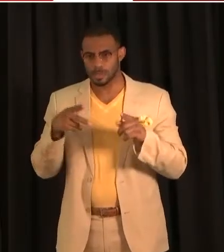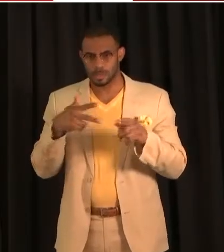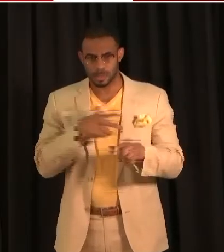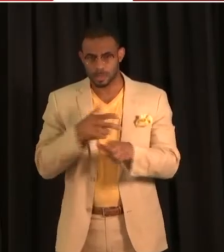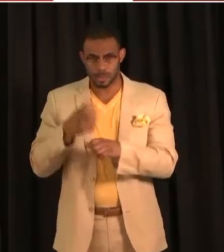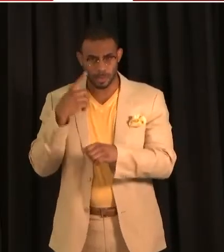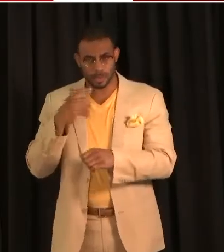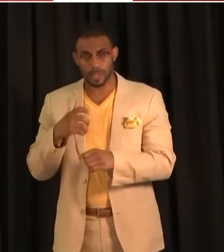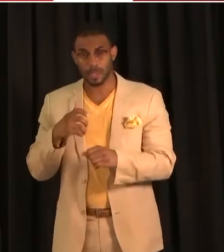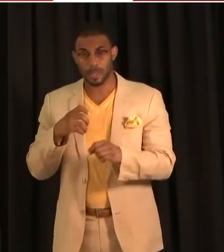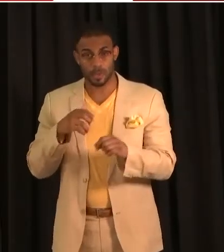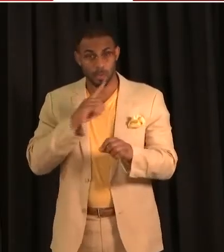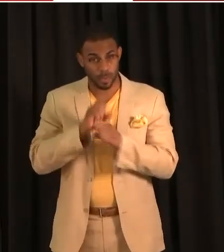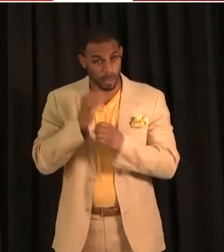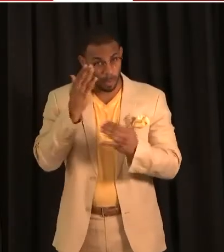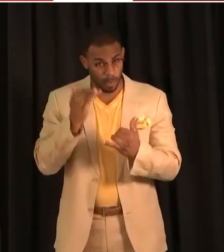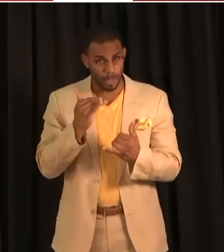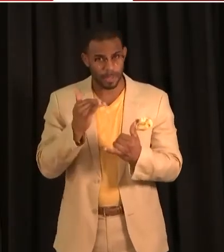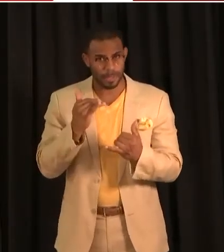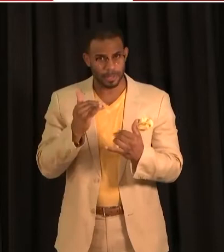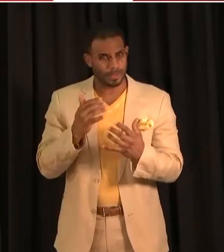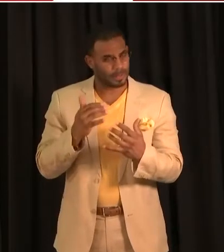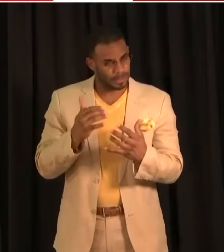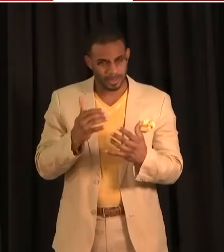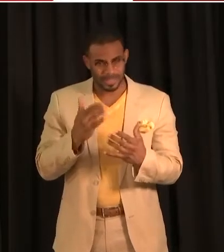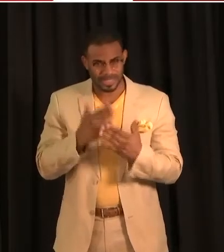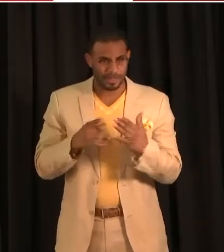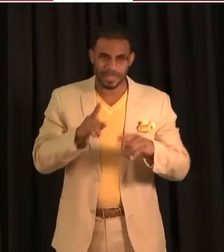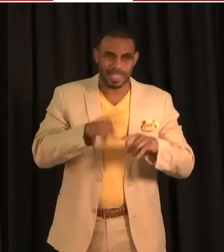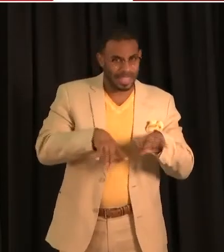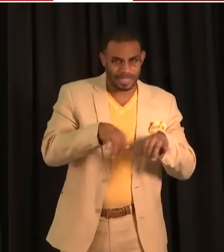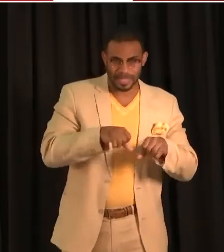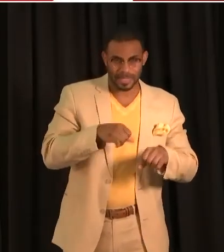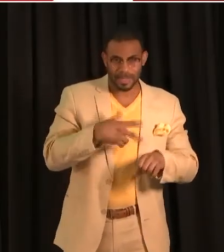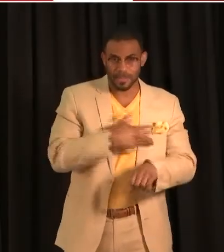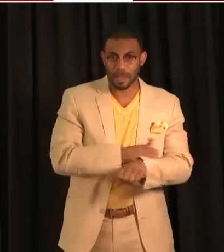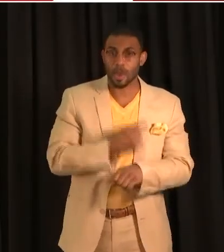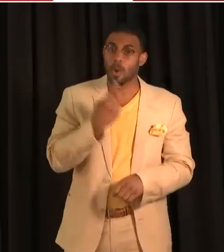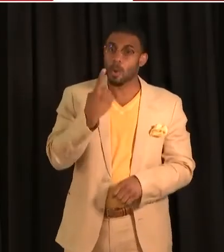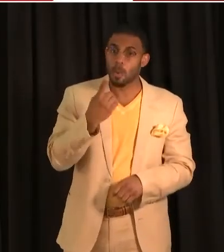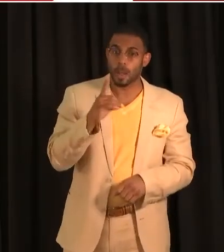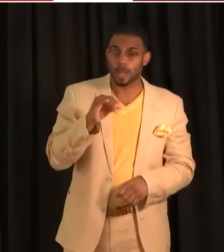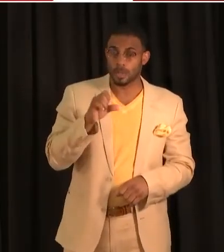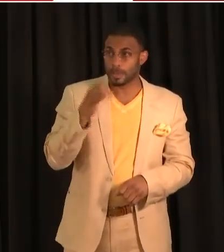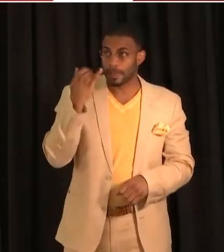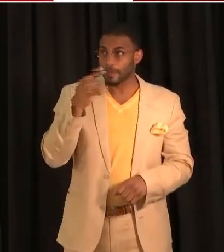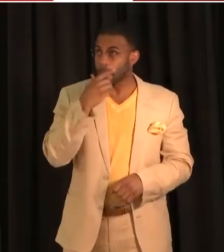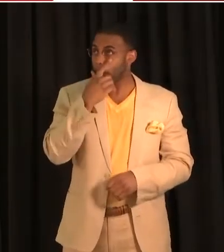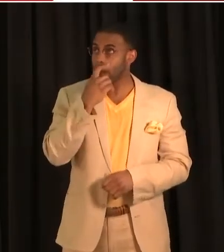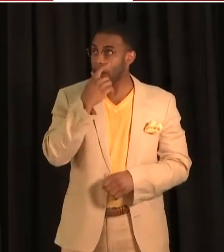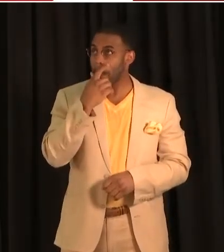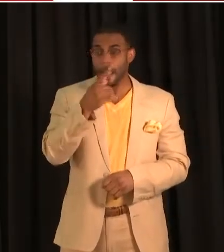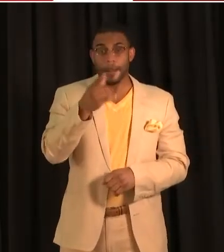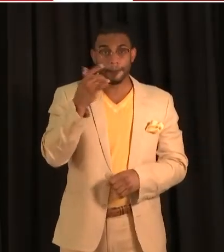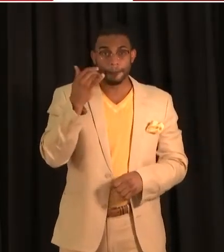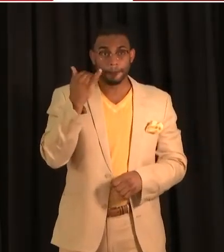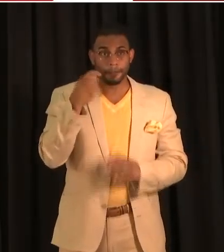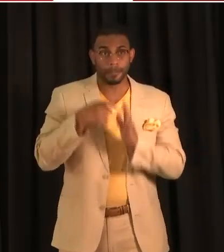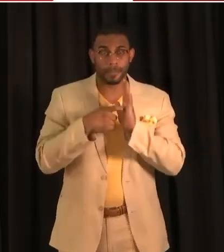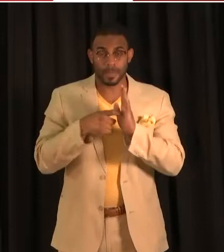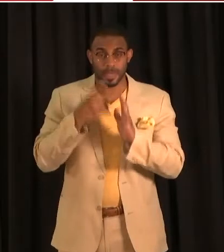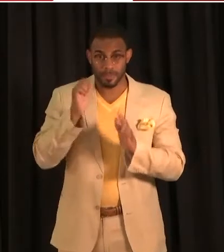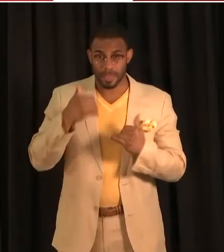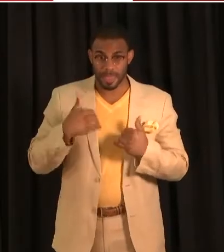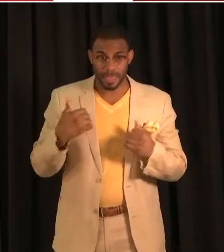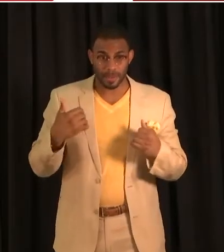to the vaccine, so reasons why someone should not take the vaccine. One is if you had